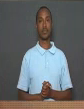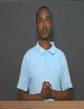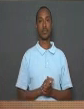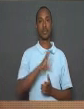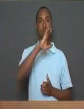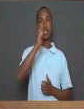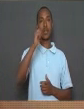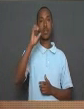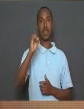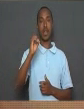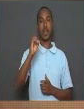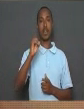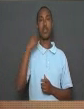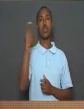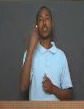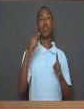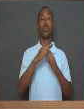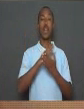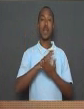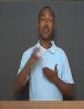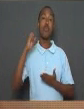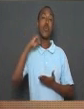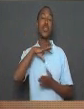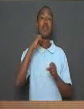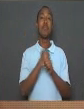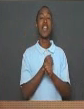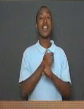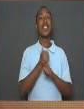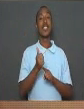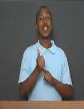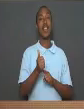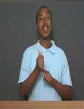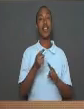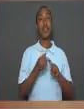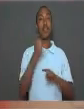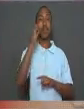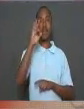Quicklime is used to remove impurities in making steel from iron.